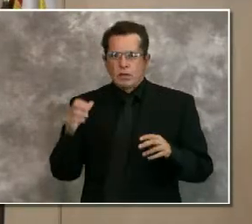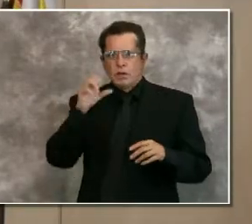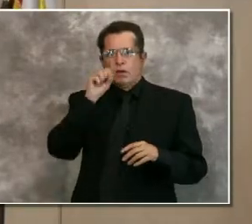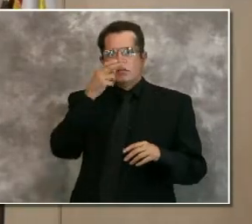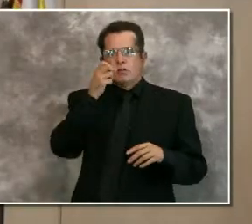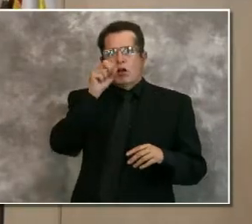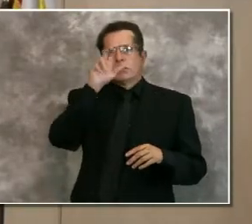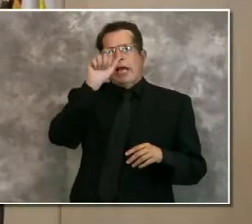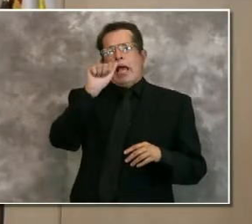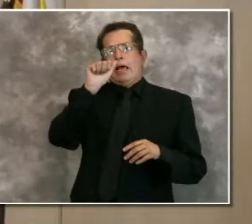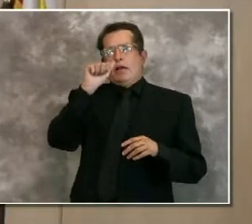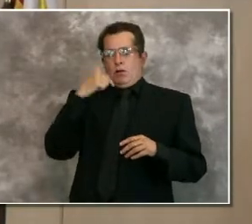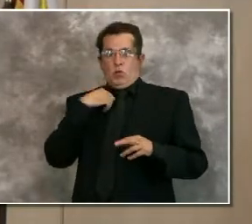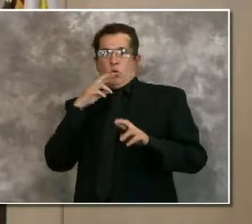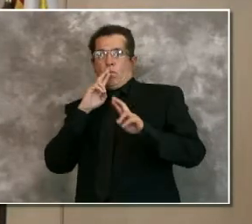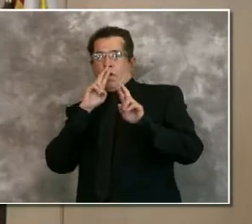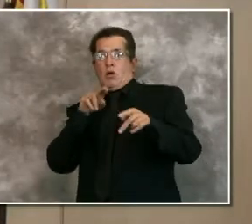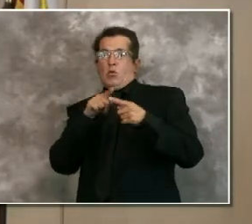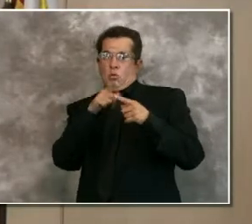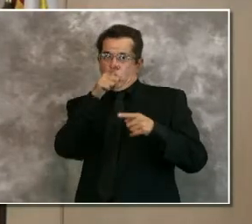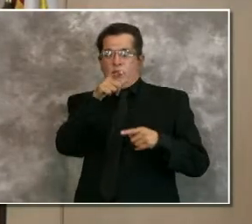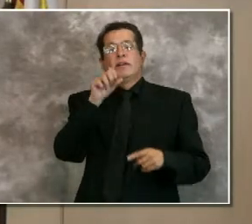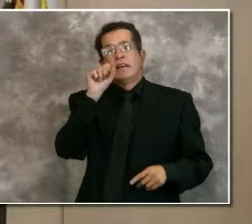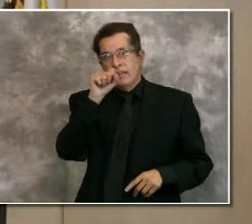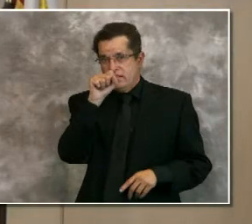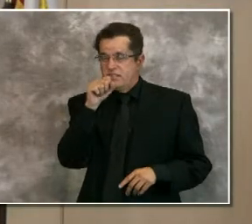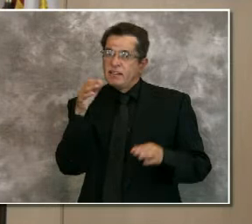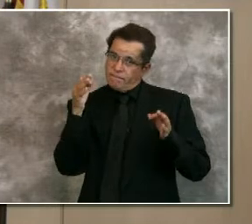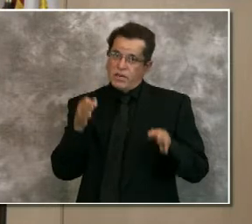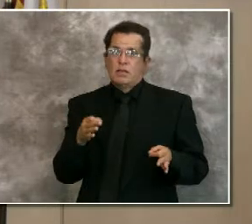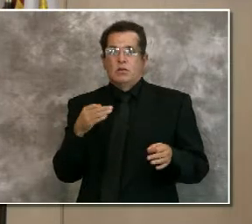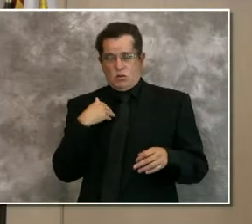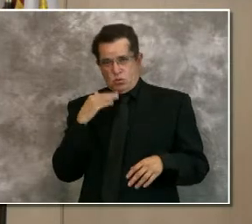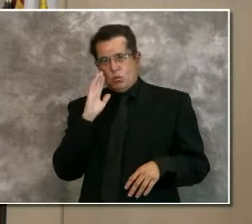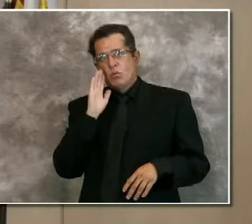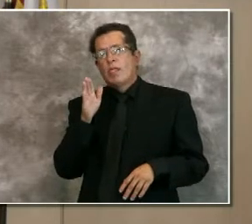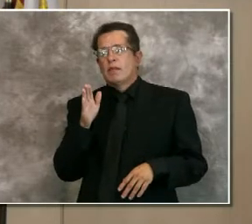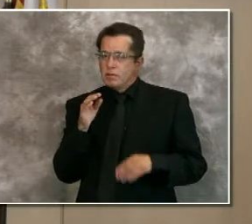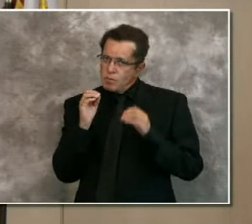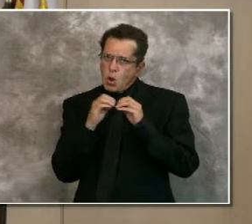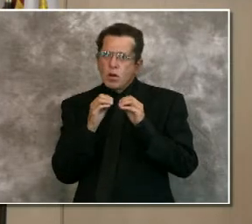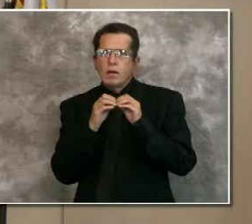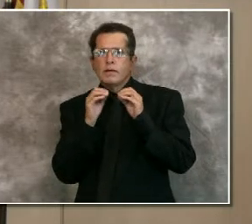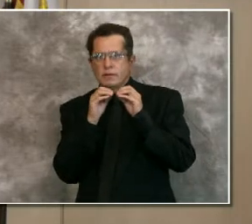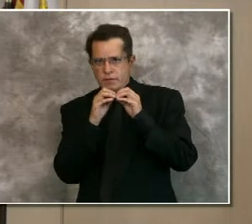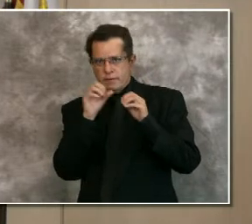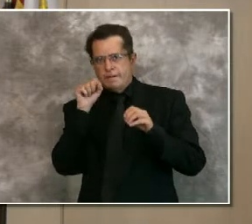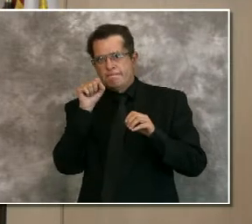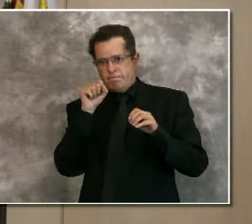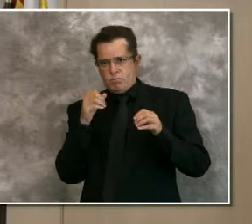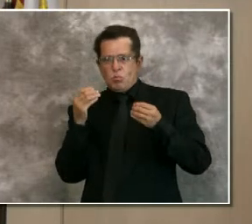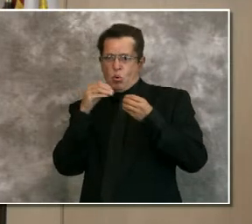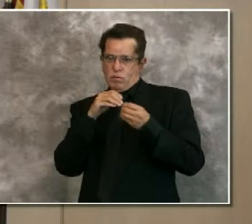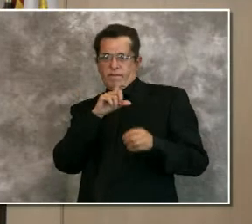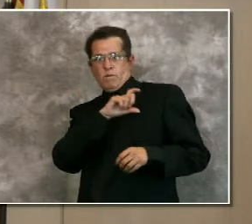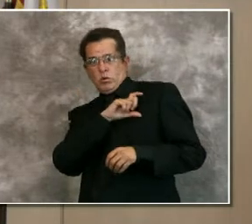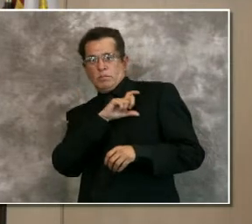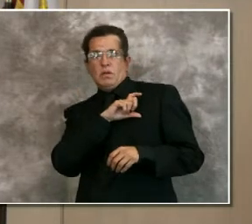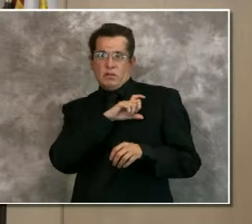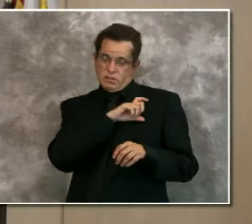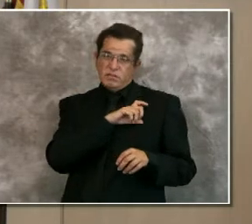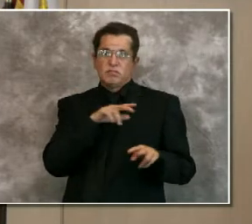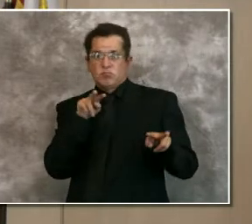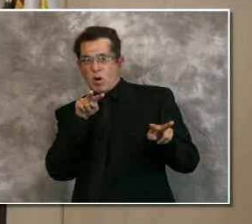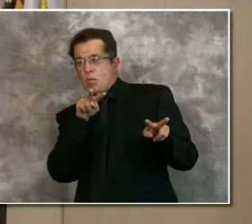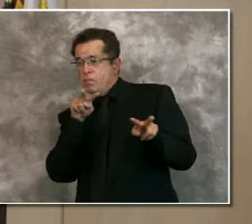Sasha, in my last response, absolutely, we will be engaging and engaging